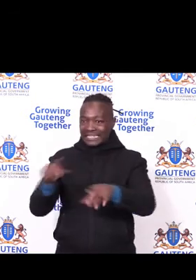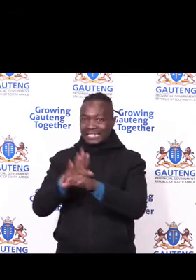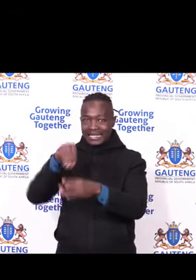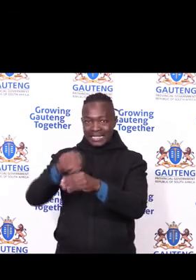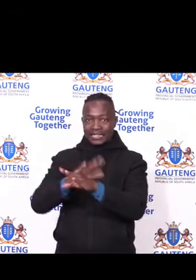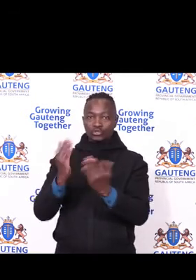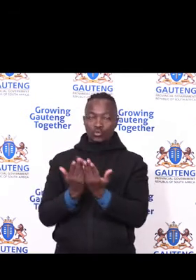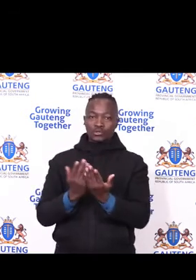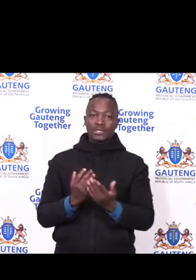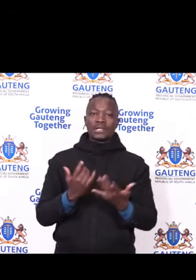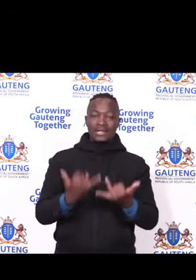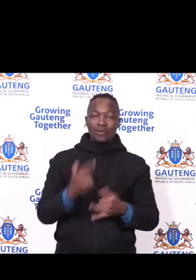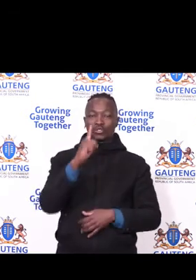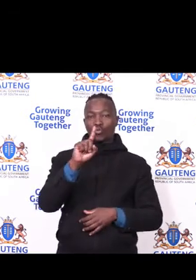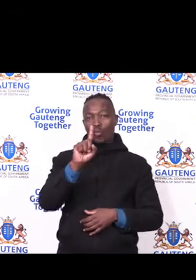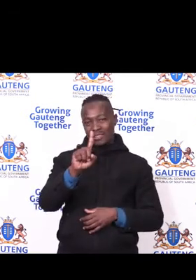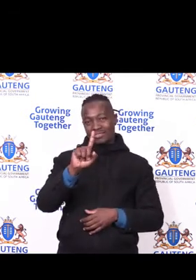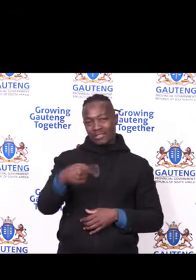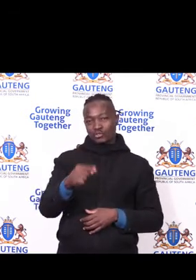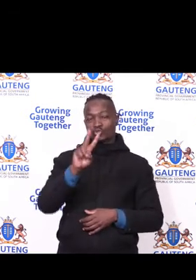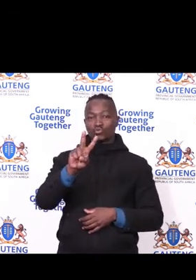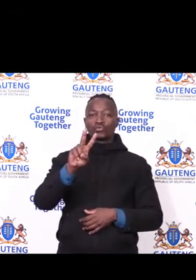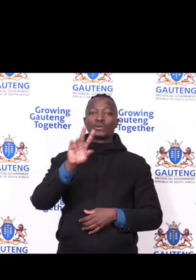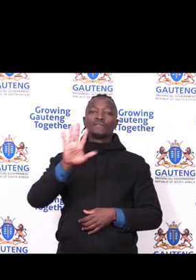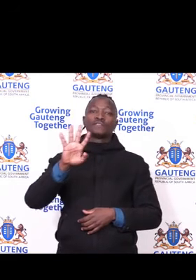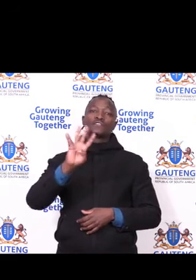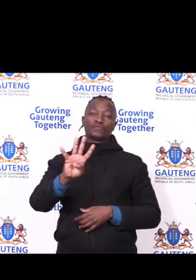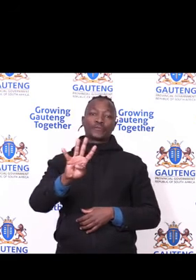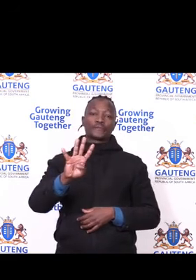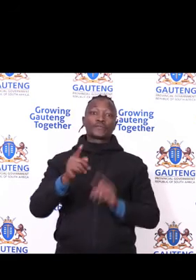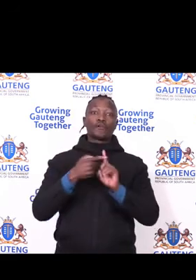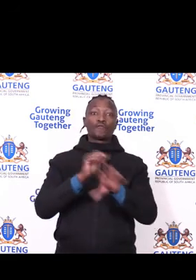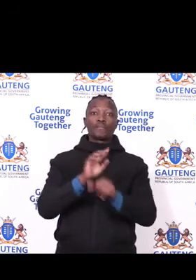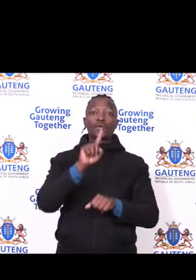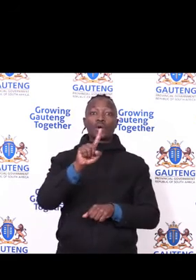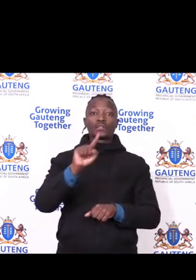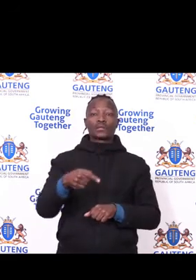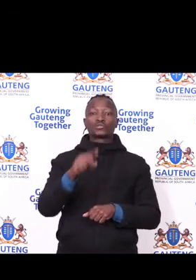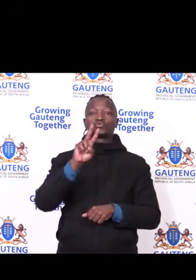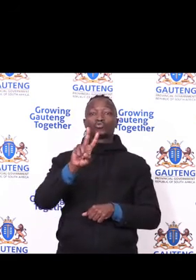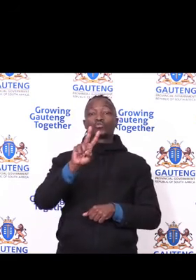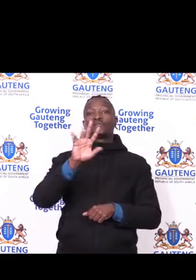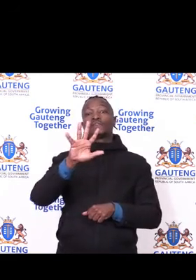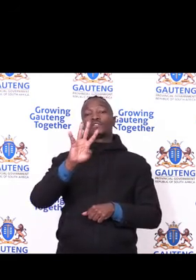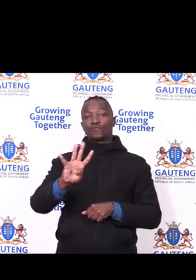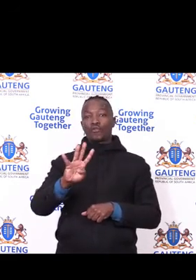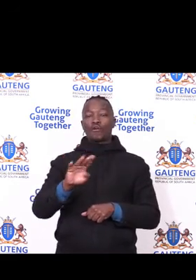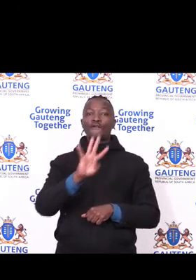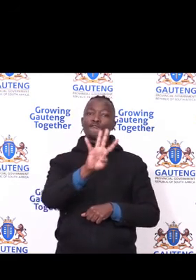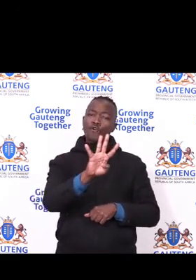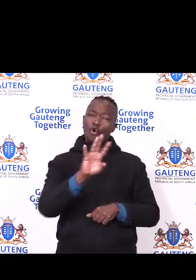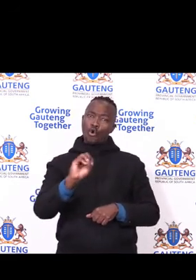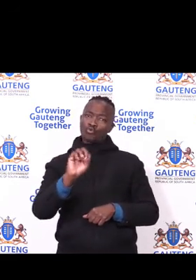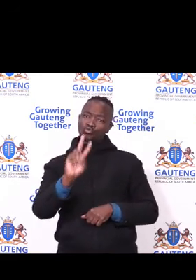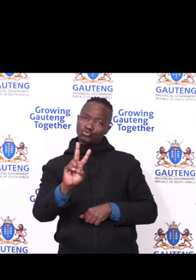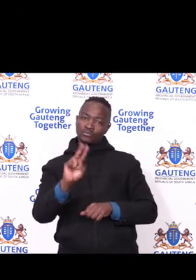are standing at 1,254, and of the 1,254, 402 learners